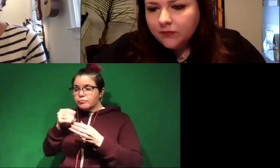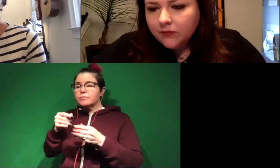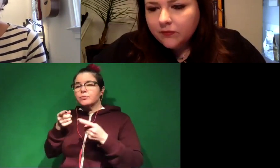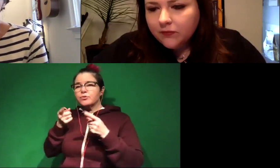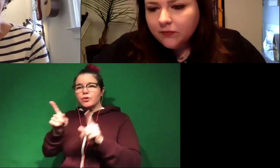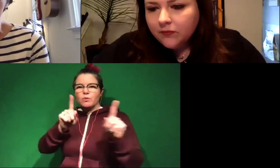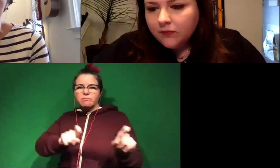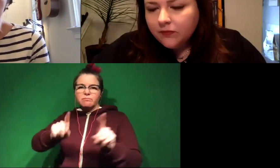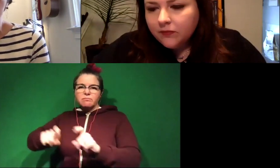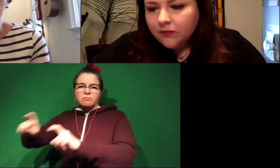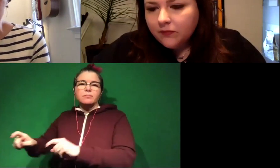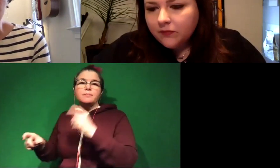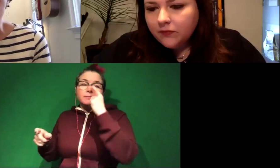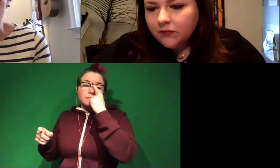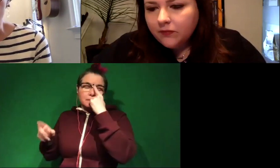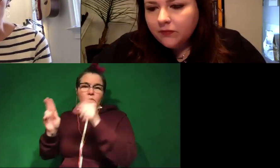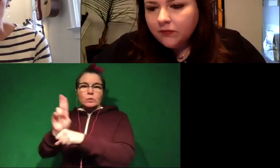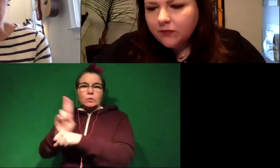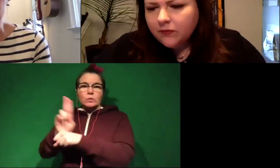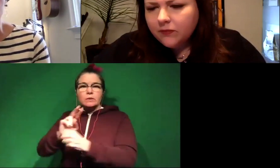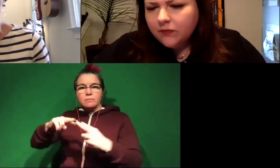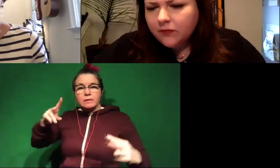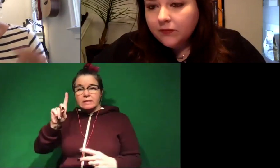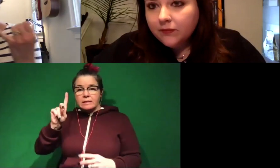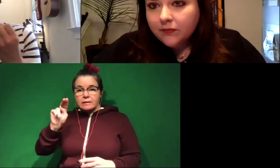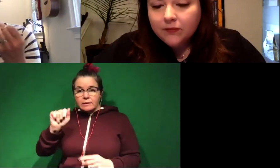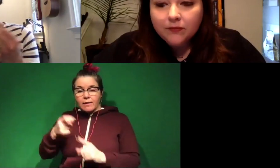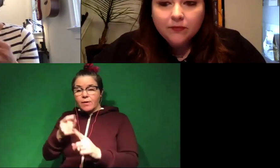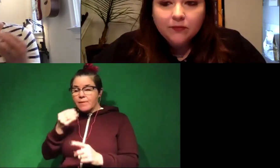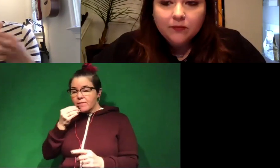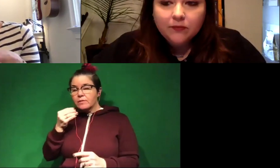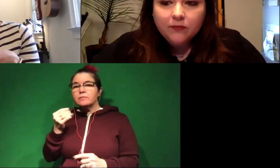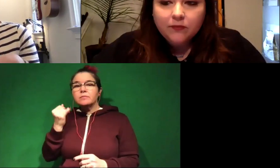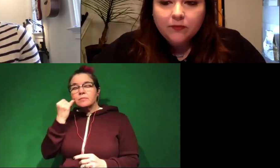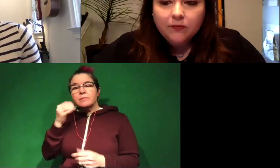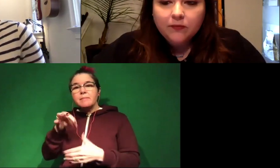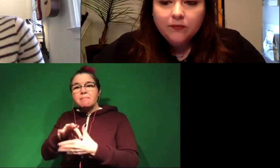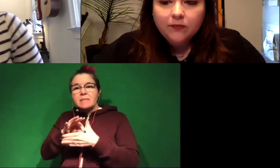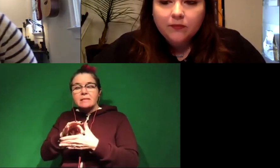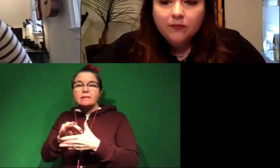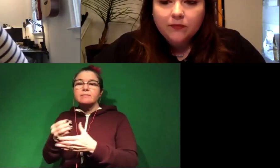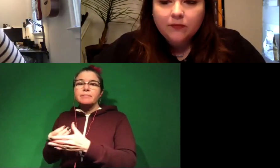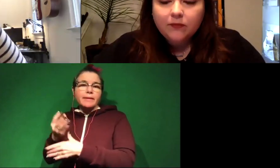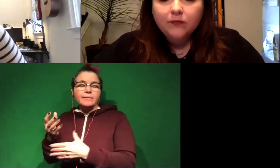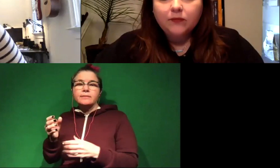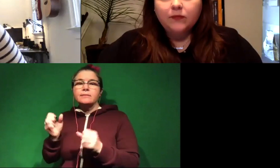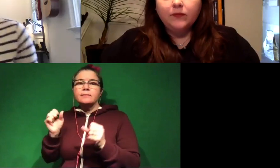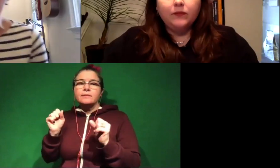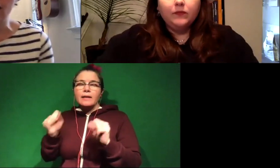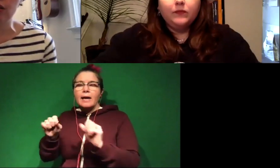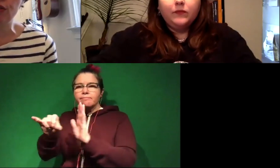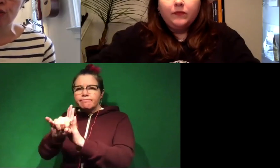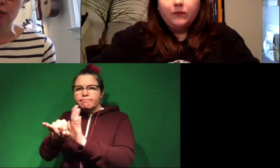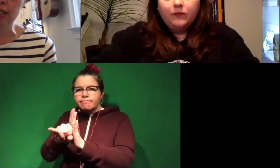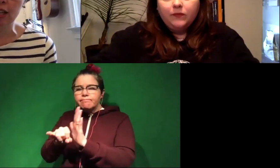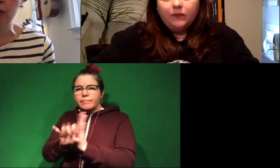trial using the DNA of that food. So if they ate meat, plants, she's able to basically identify